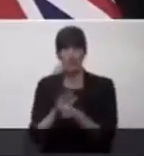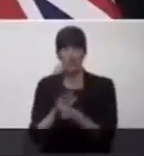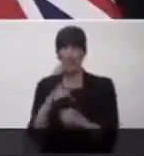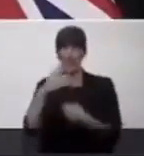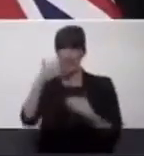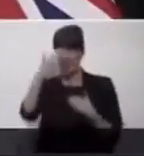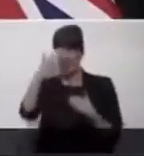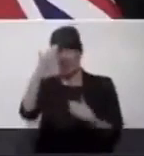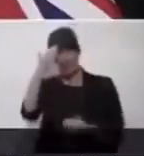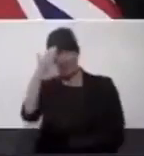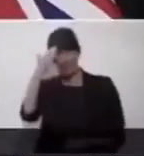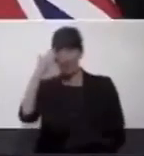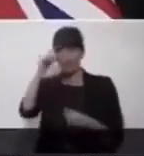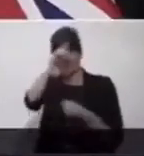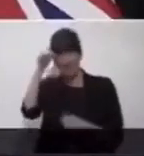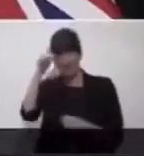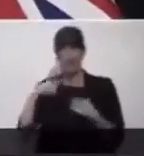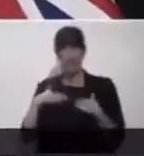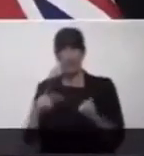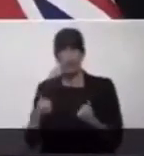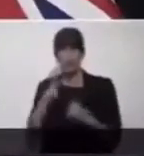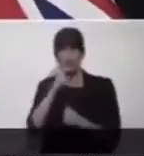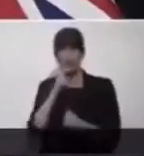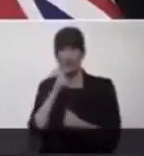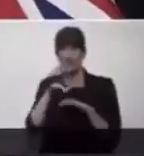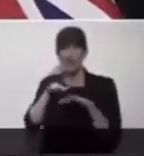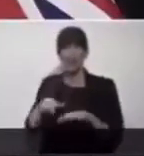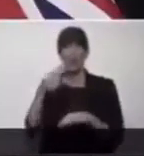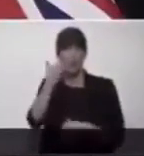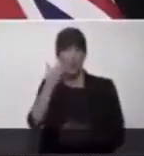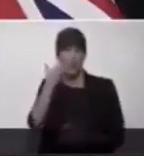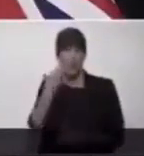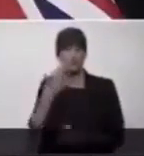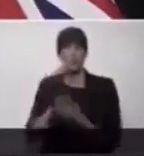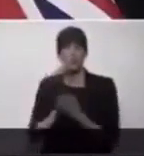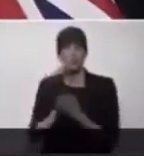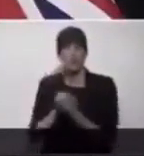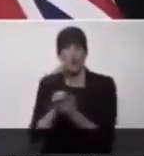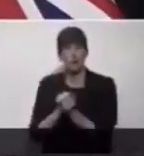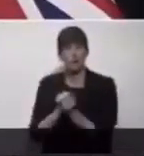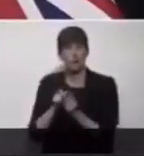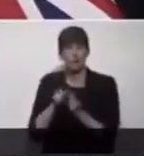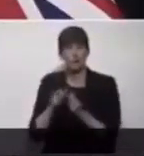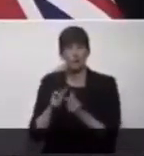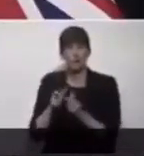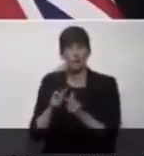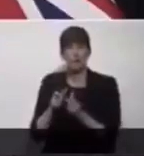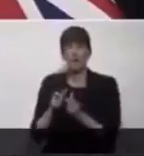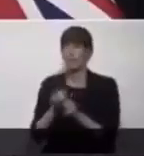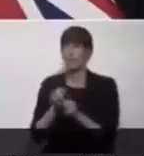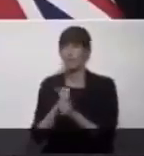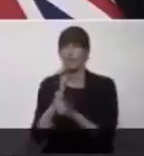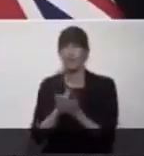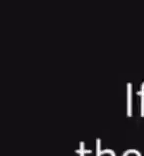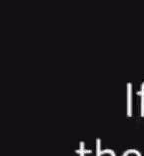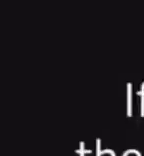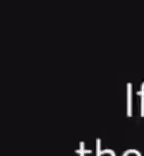on site at all times and it will help us avoid any further inadvertent spread into the community as part of our overall